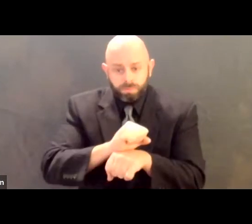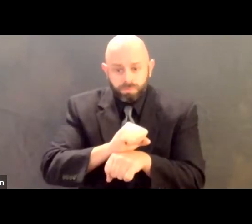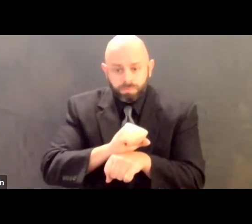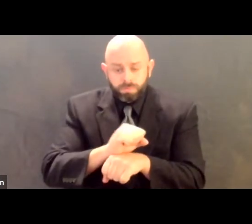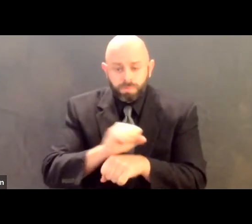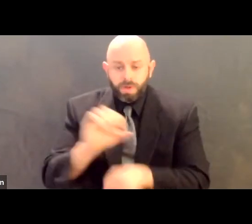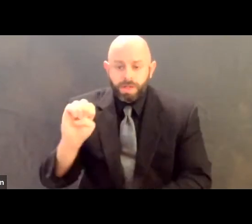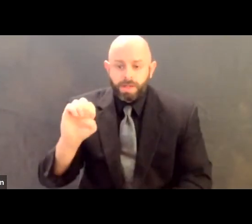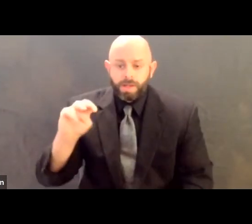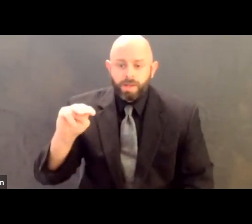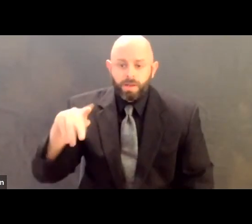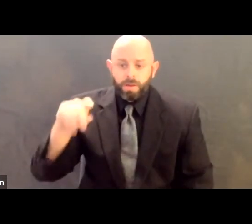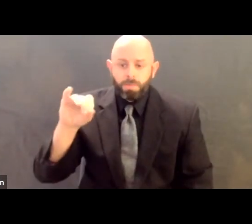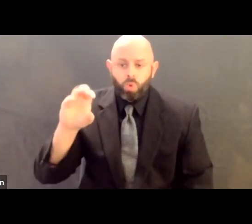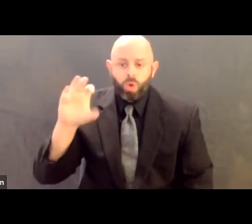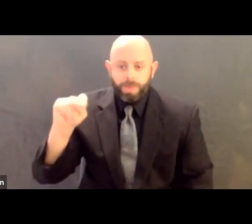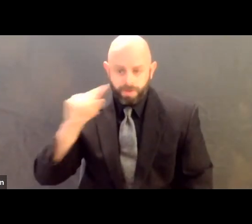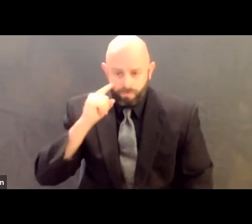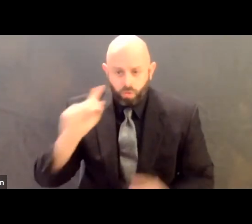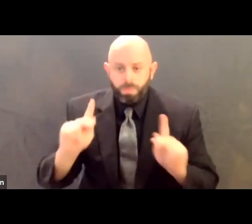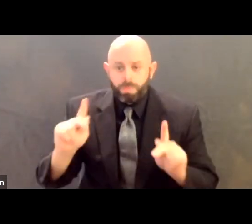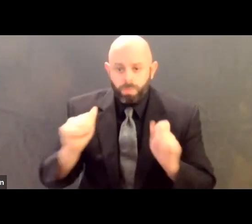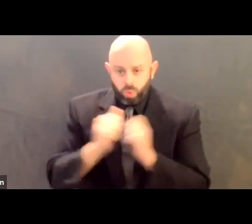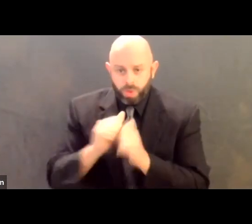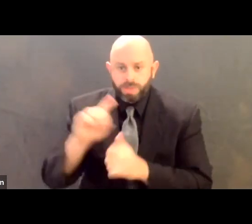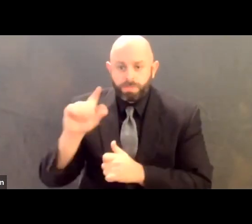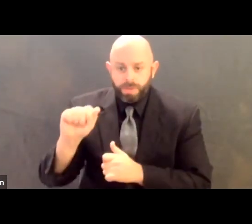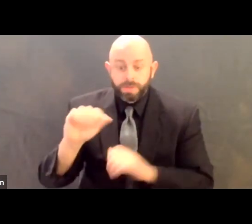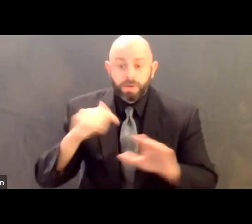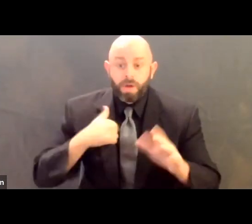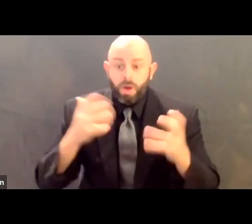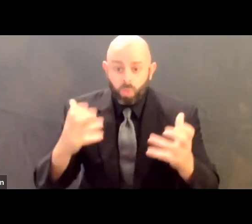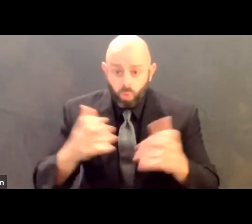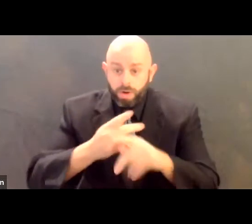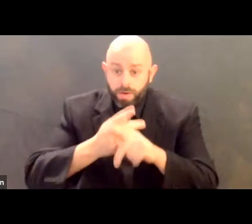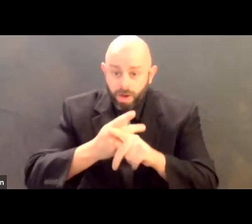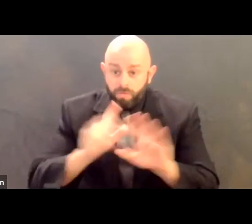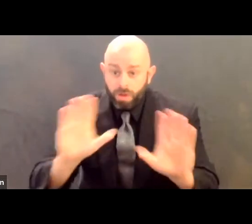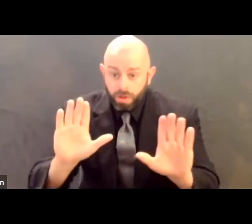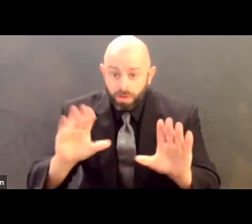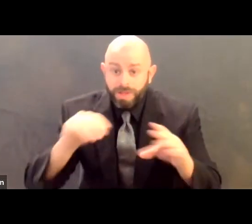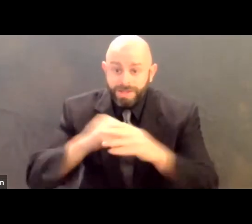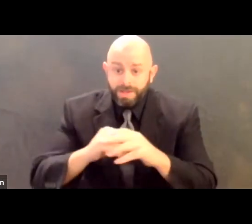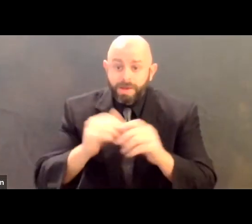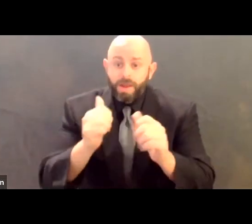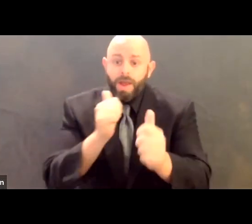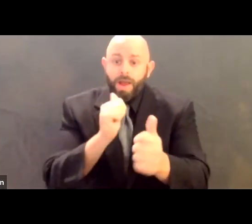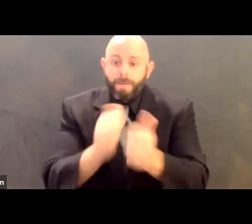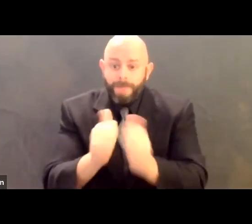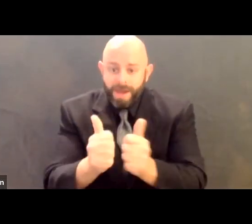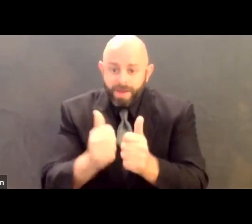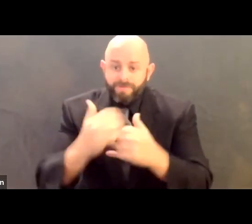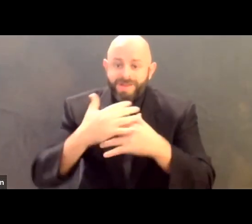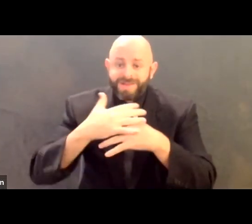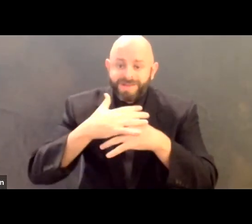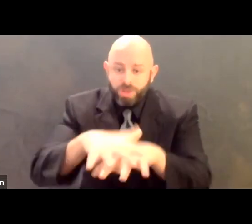persons with disabilities. And get these words carefully, in competitive, integrated